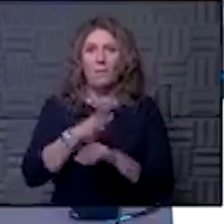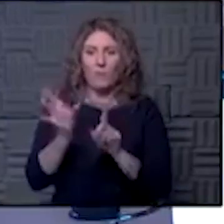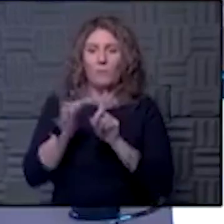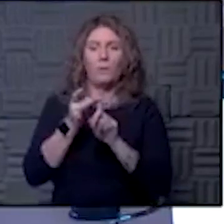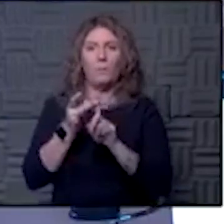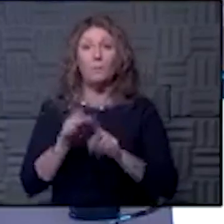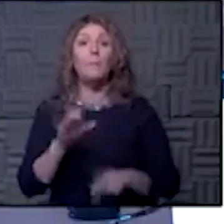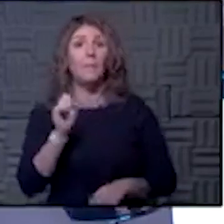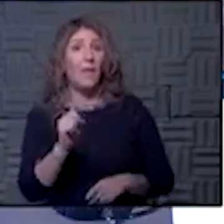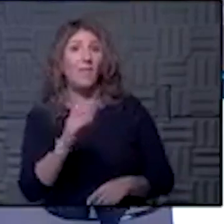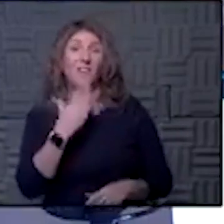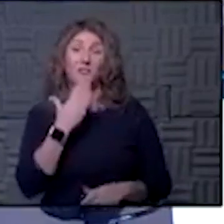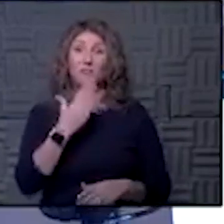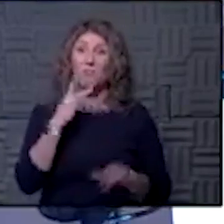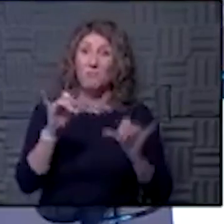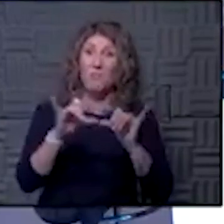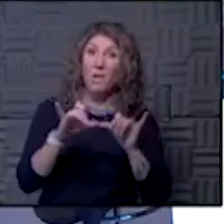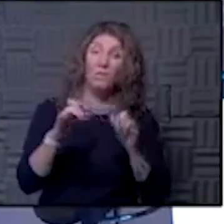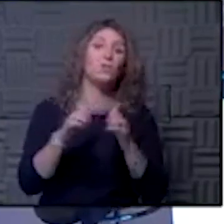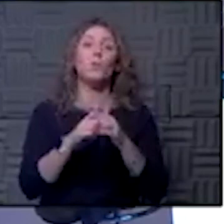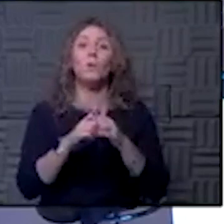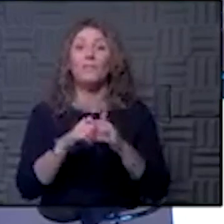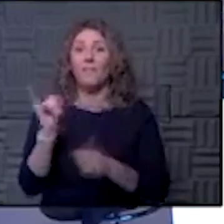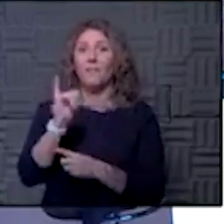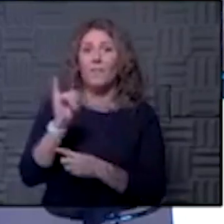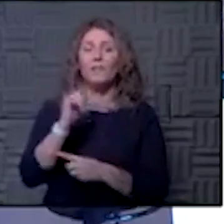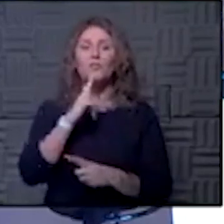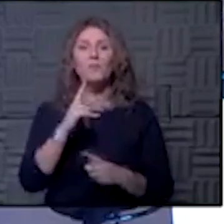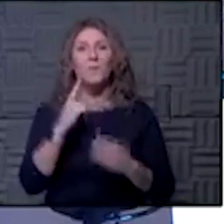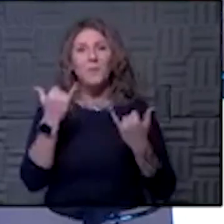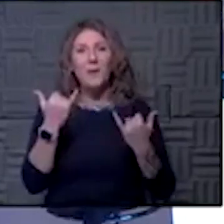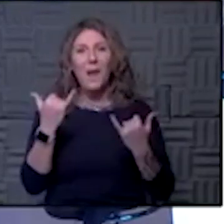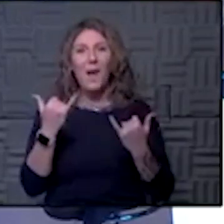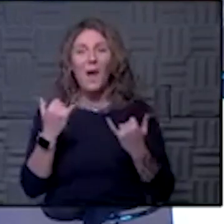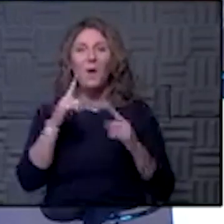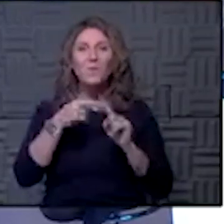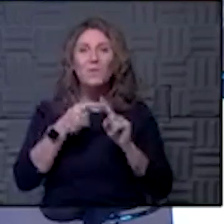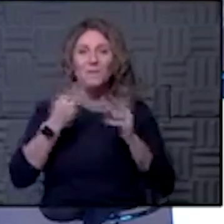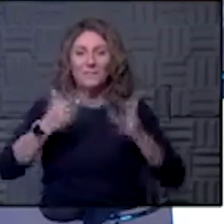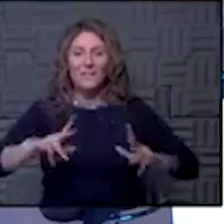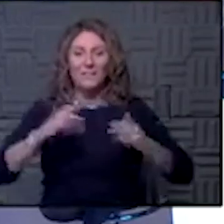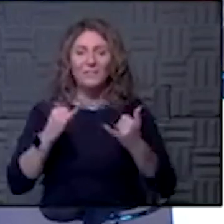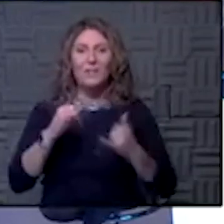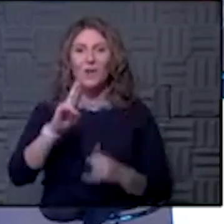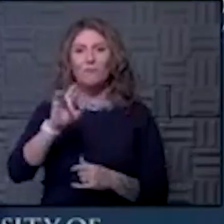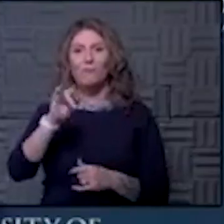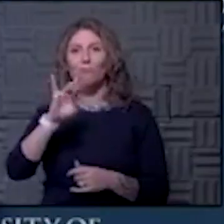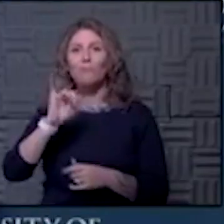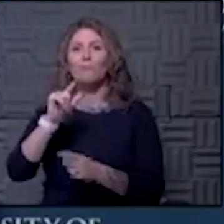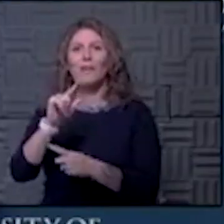crude measure of your ability to respond to infection. So as we wind down today, Rachael Liesman, coming to you, what are you